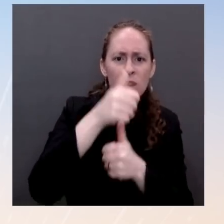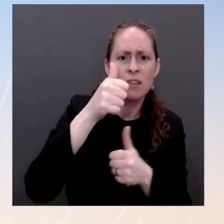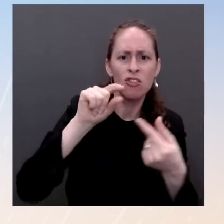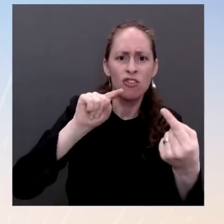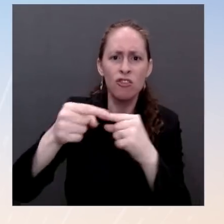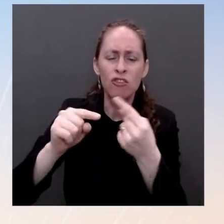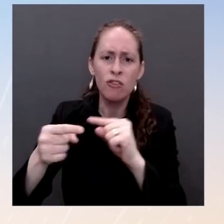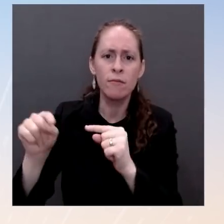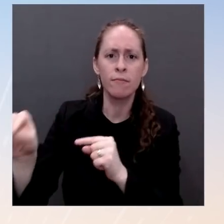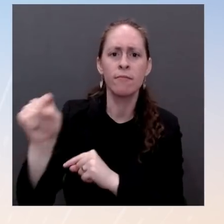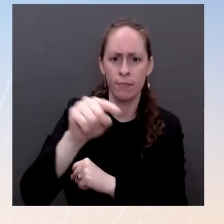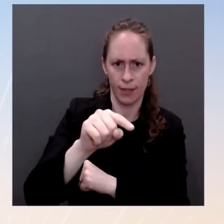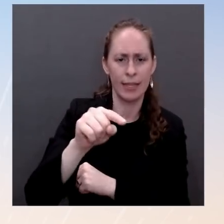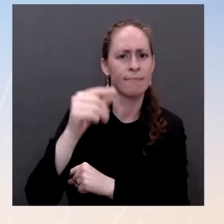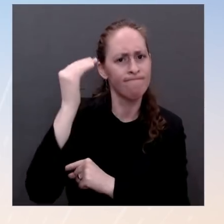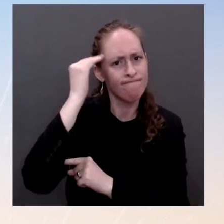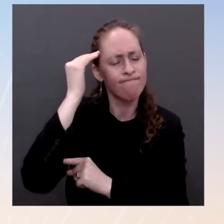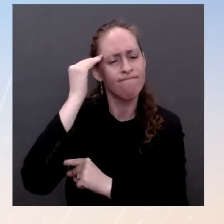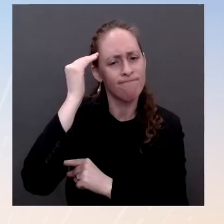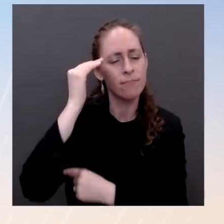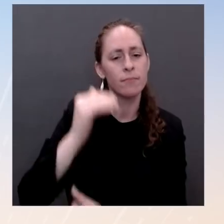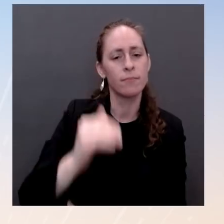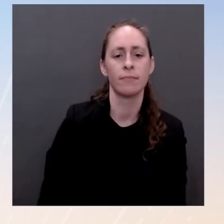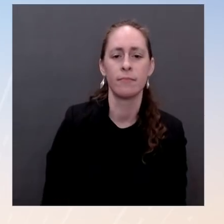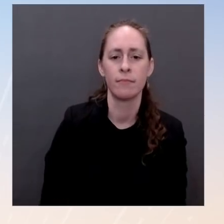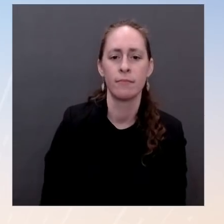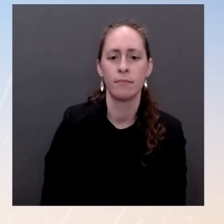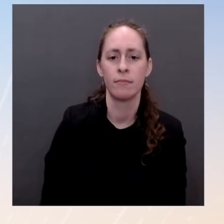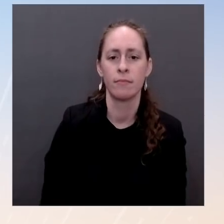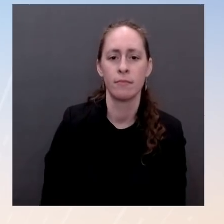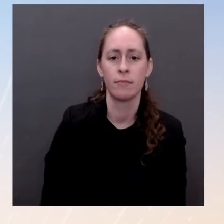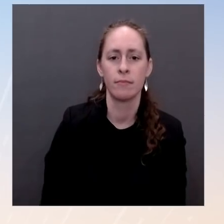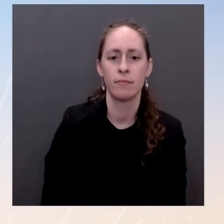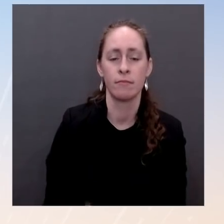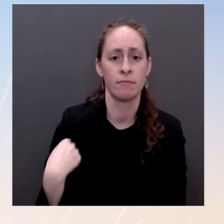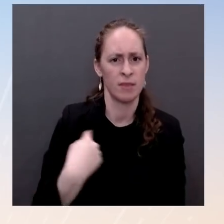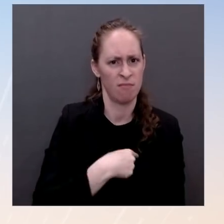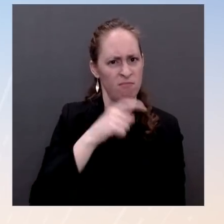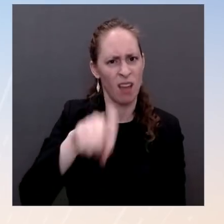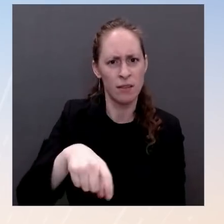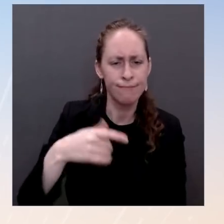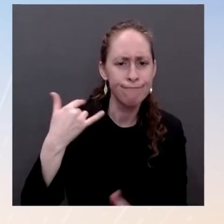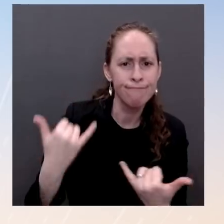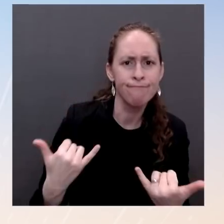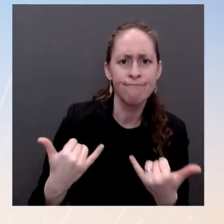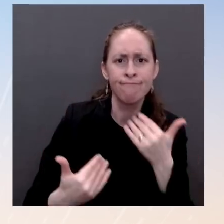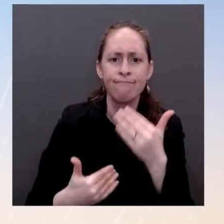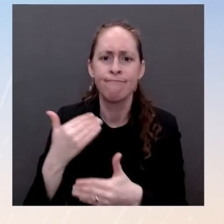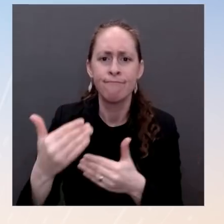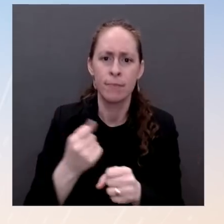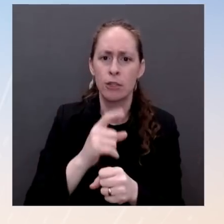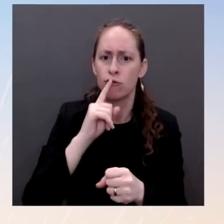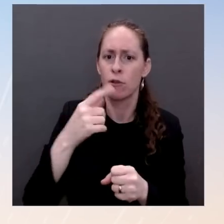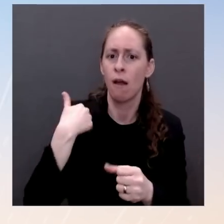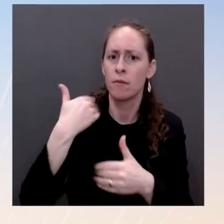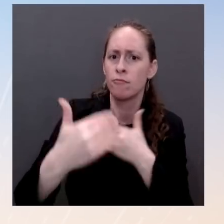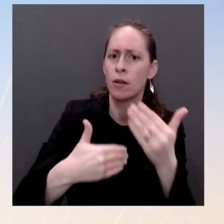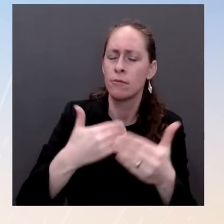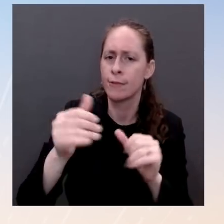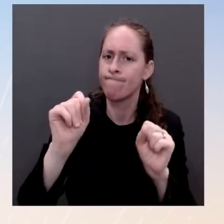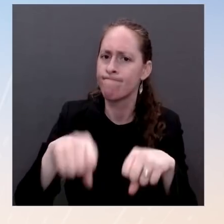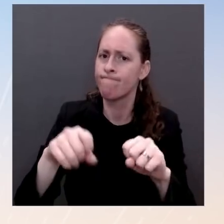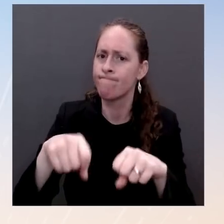need to take and continue to take to address. And we've seen this rise, unfortunately, because of hate-filled rhetoric and